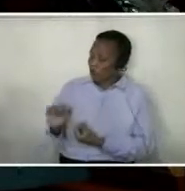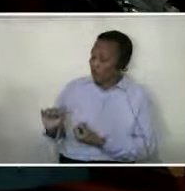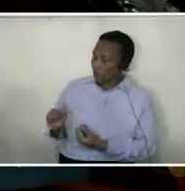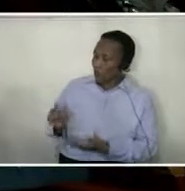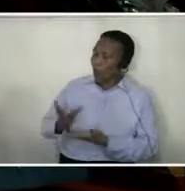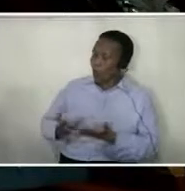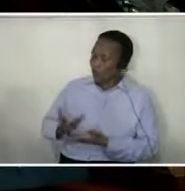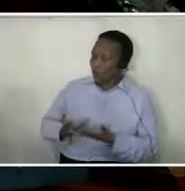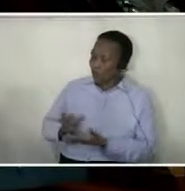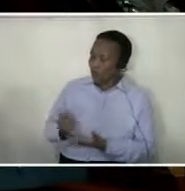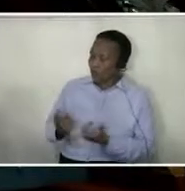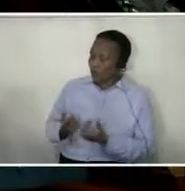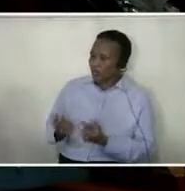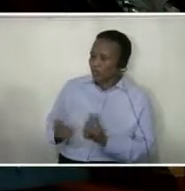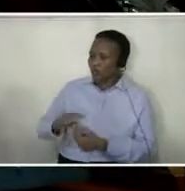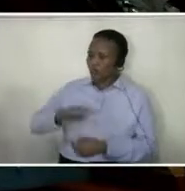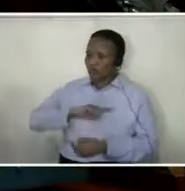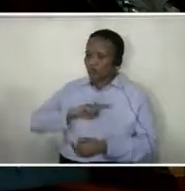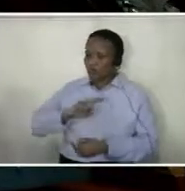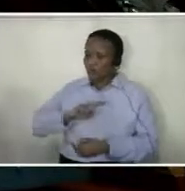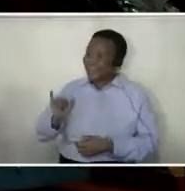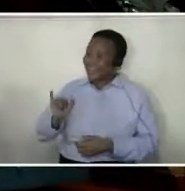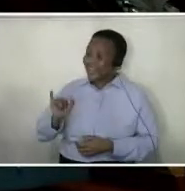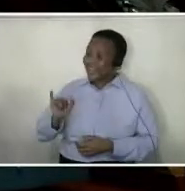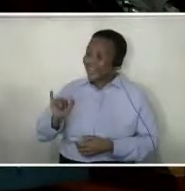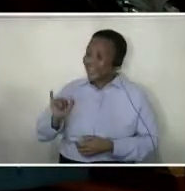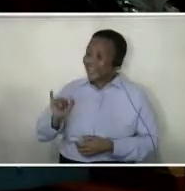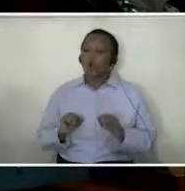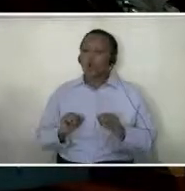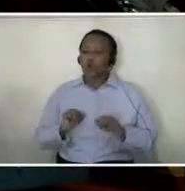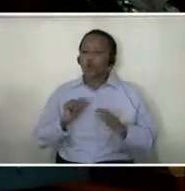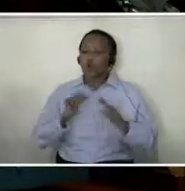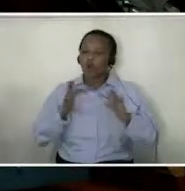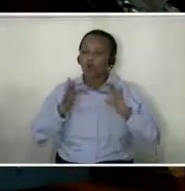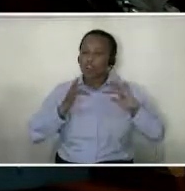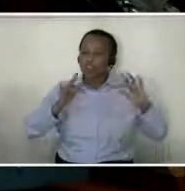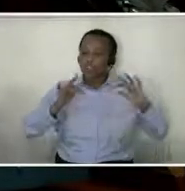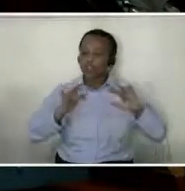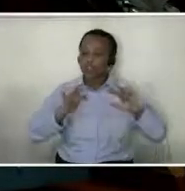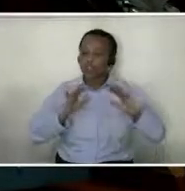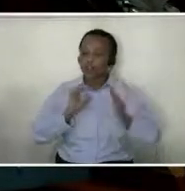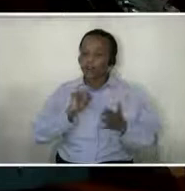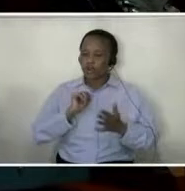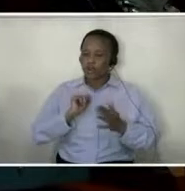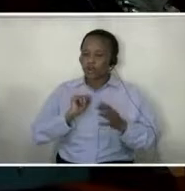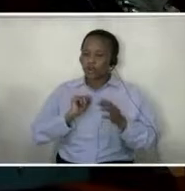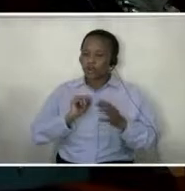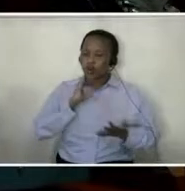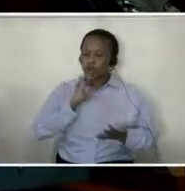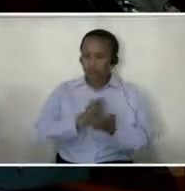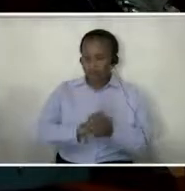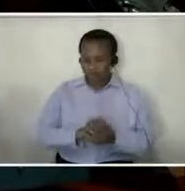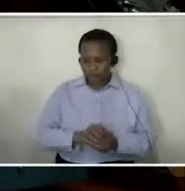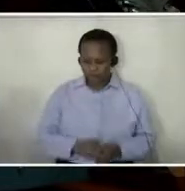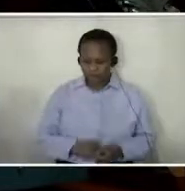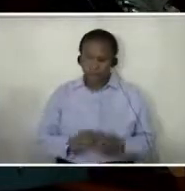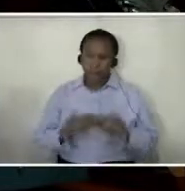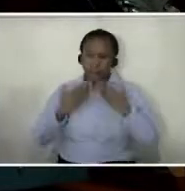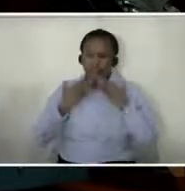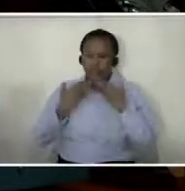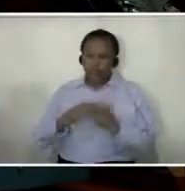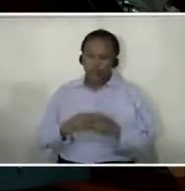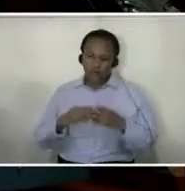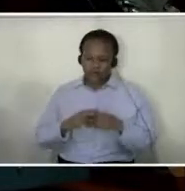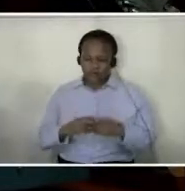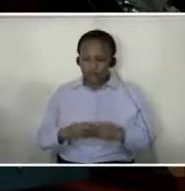Honorable Rajbansi's connection is confirmed. Yes. After you finish, she will be debating. Sibonga kakhulu.